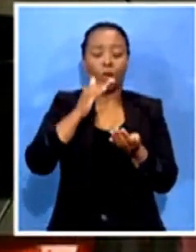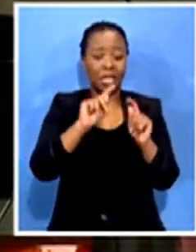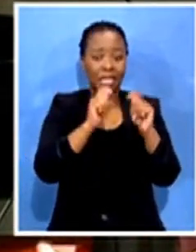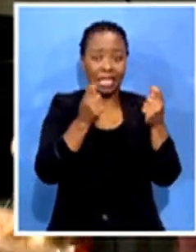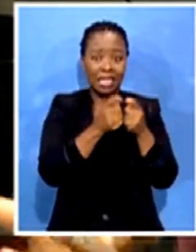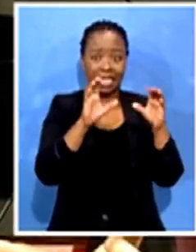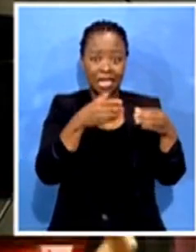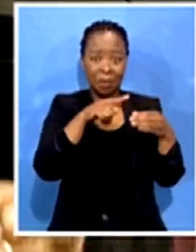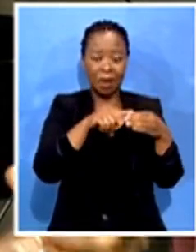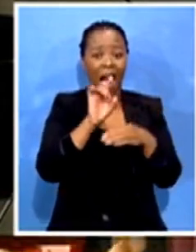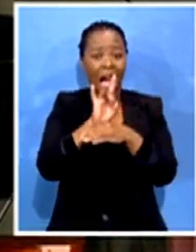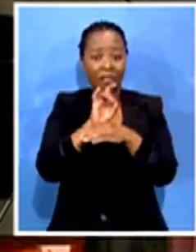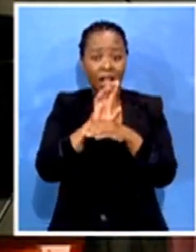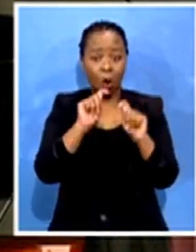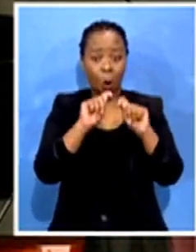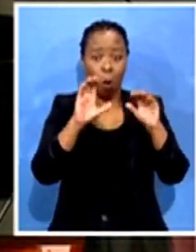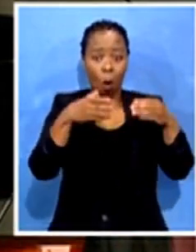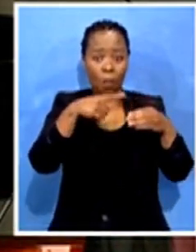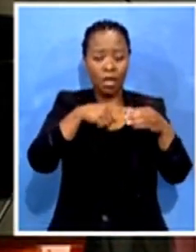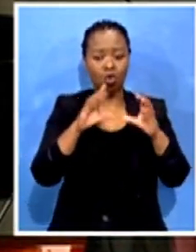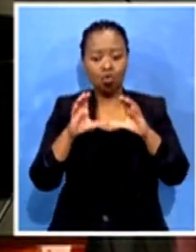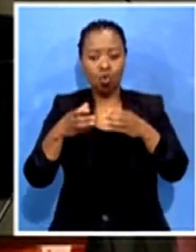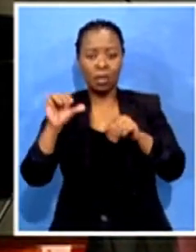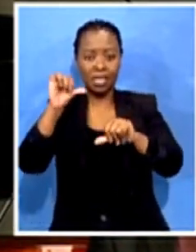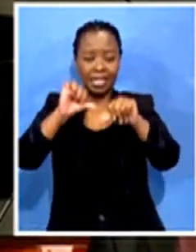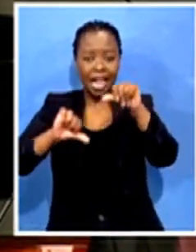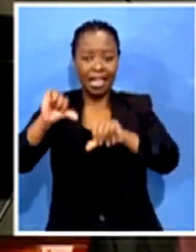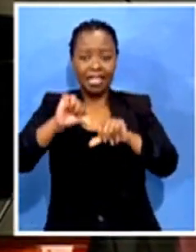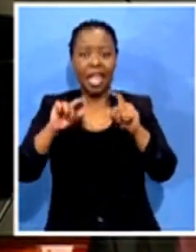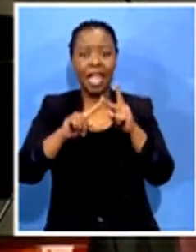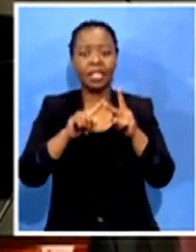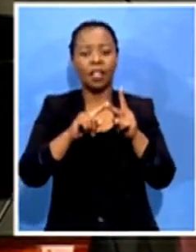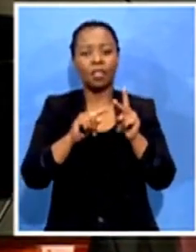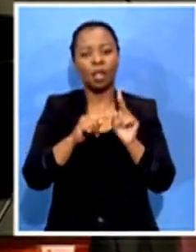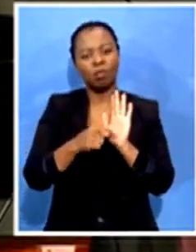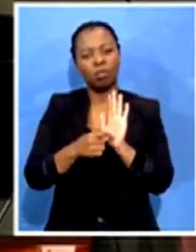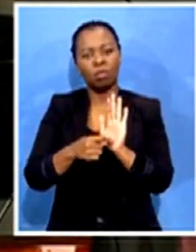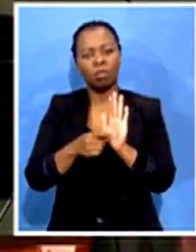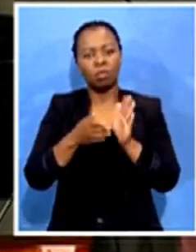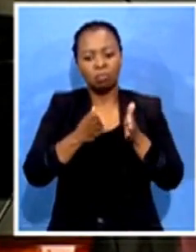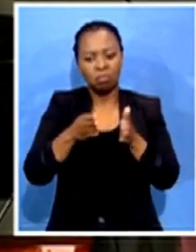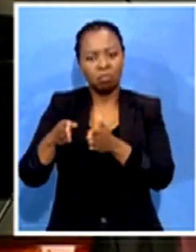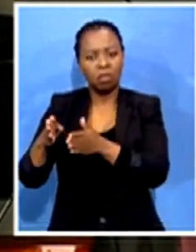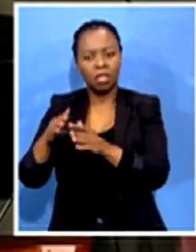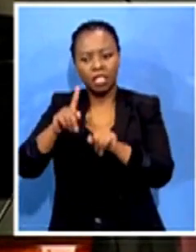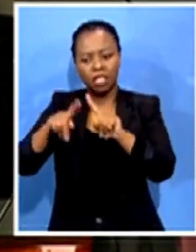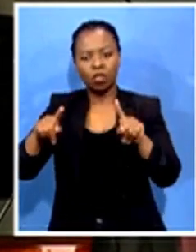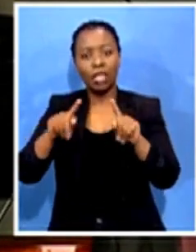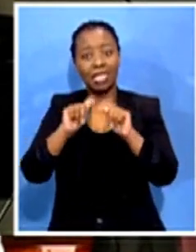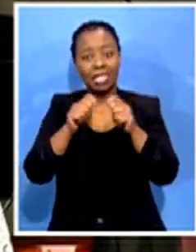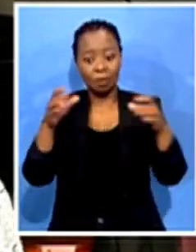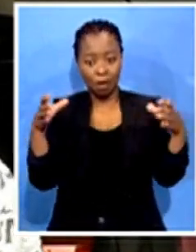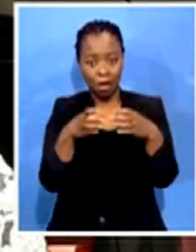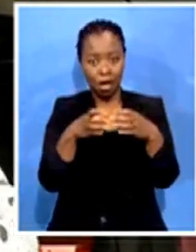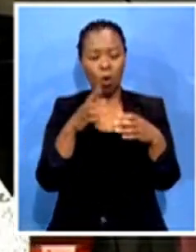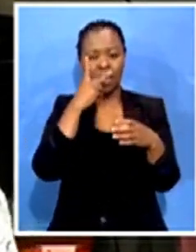of scientists and the modeling team there are saying to us, we can see that the second wave is going to be